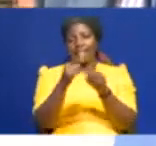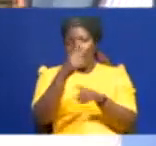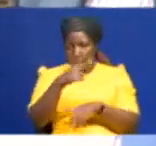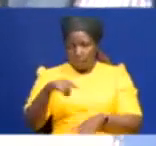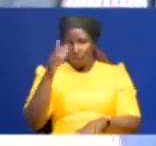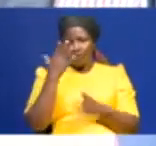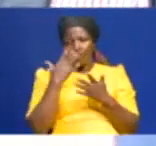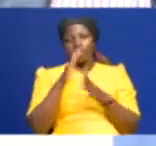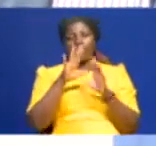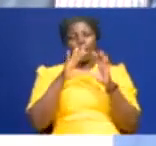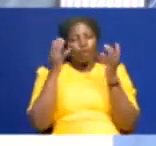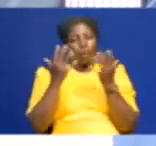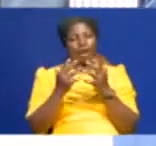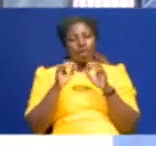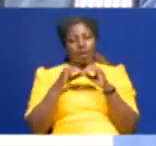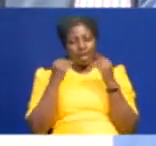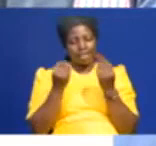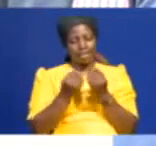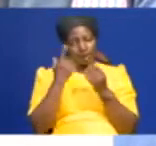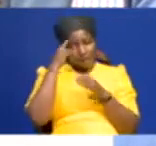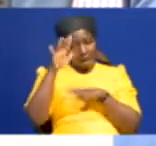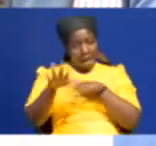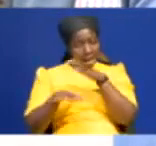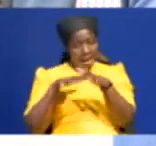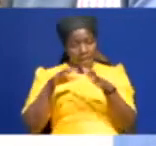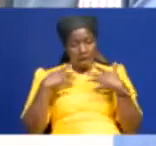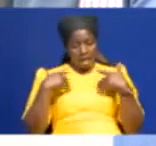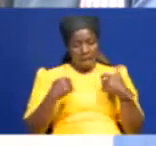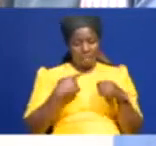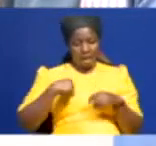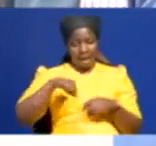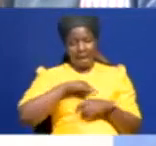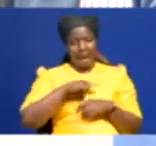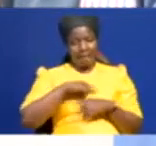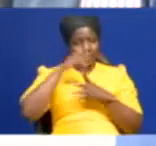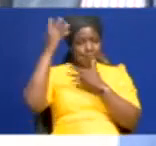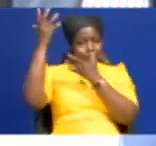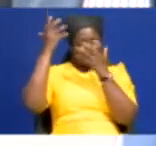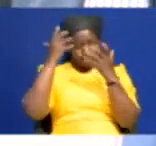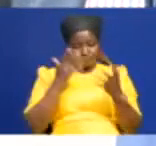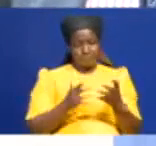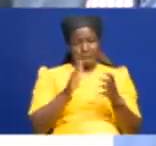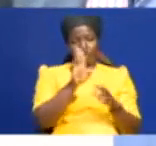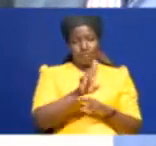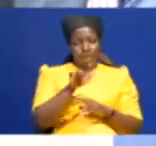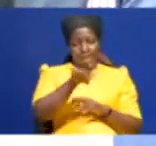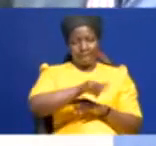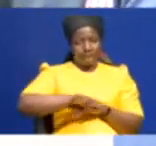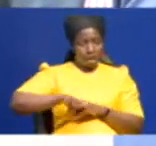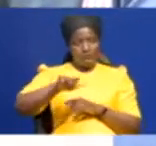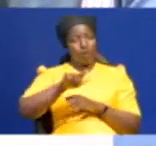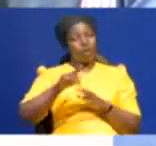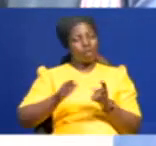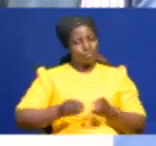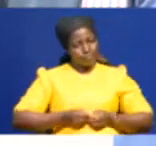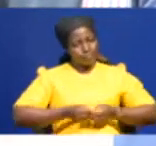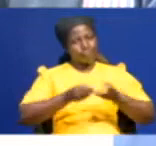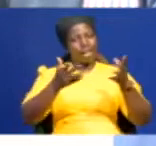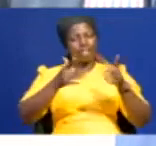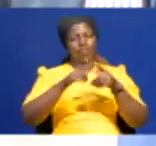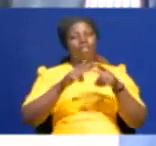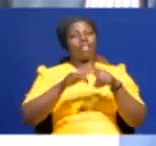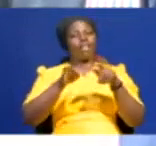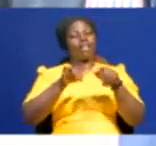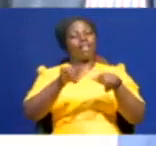World Organization for Animal Health. And all we have done is to domesticate that strategy and disseminate it to the ground